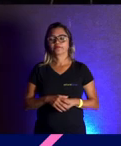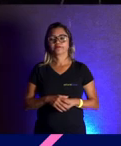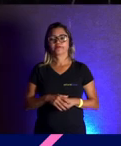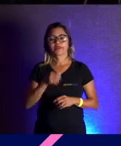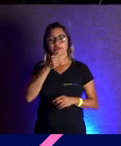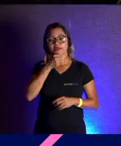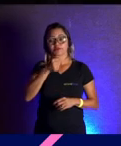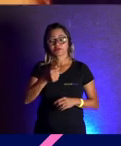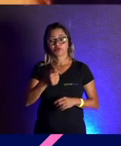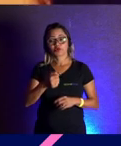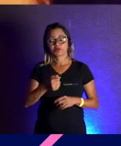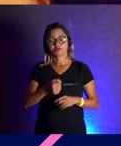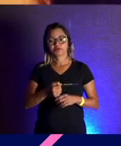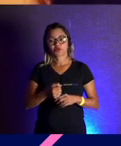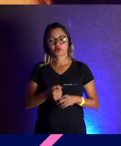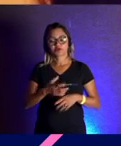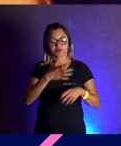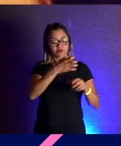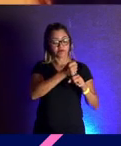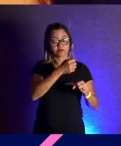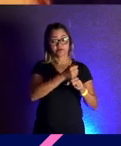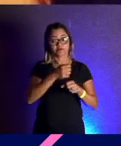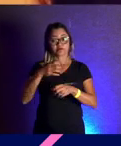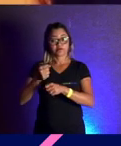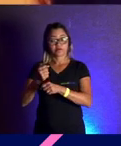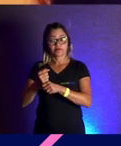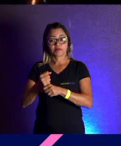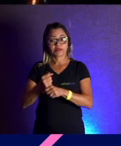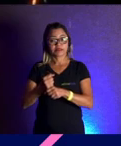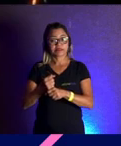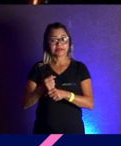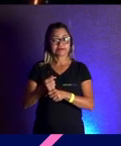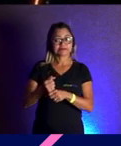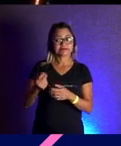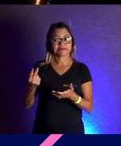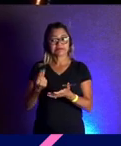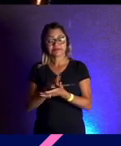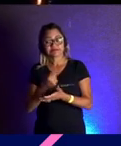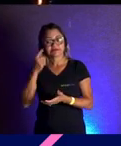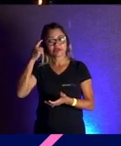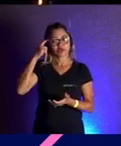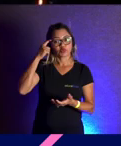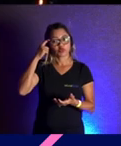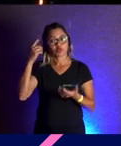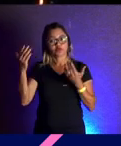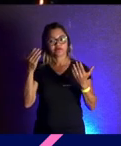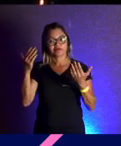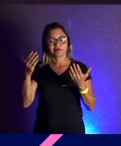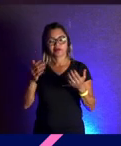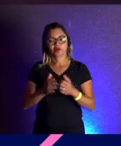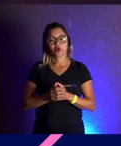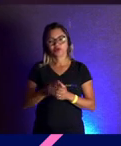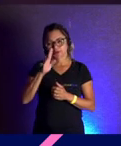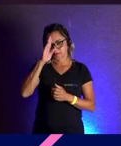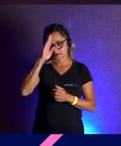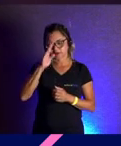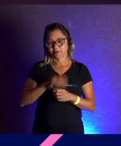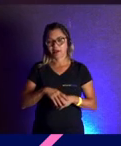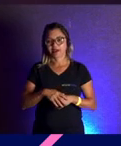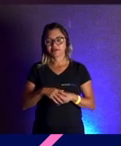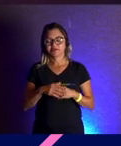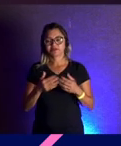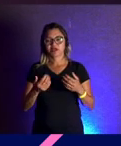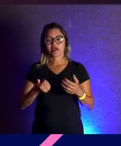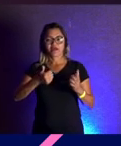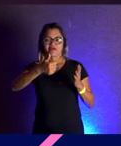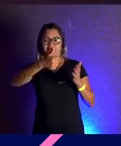esse tipo de dados? A incerteza é muito grande. E quais são as principais variáveis que influenciam no